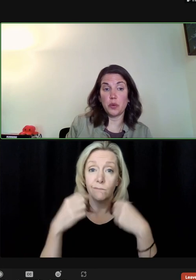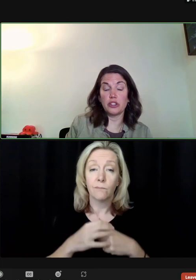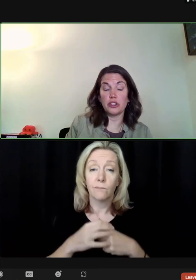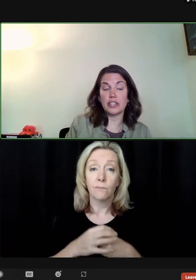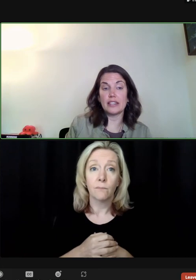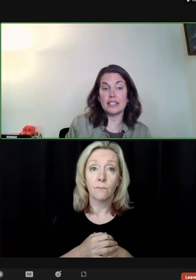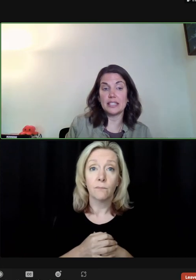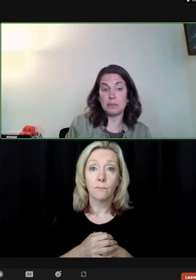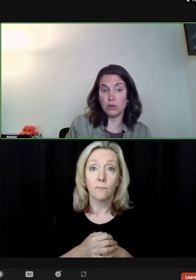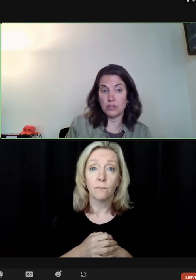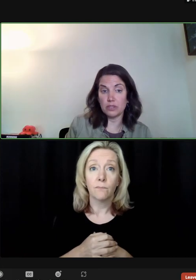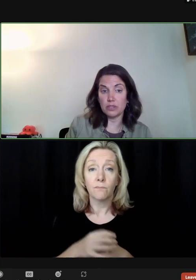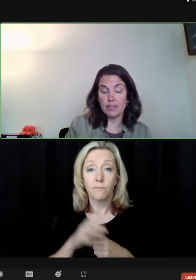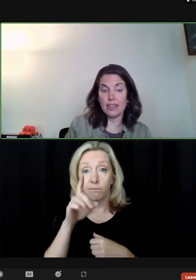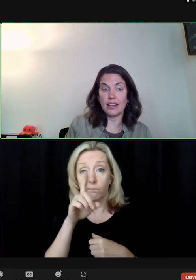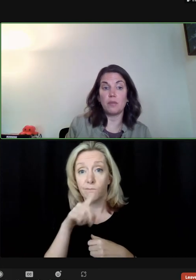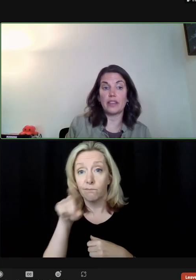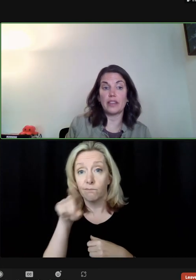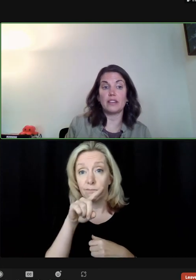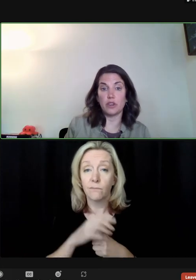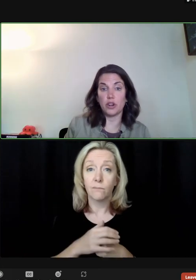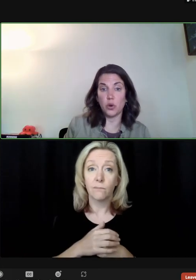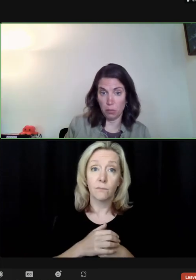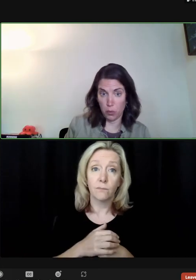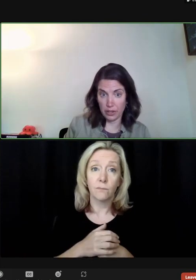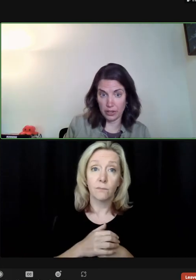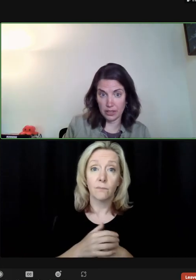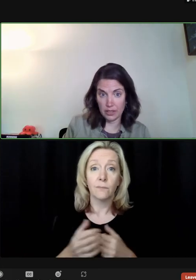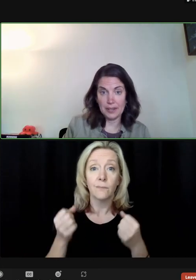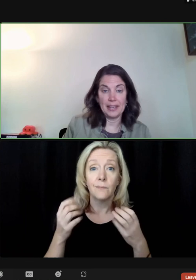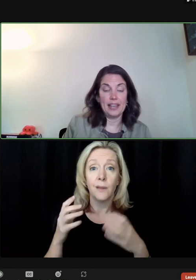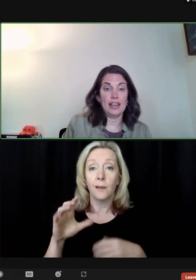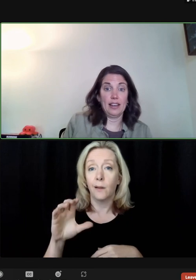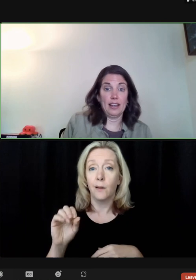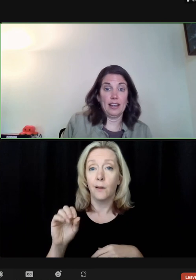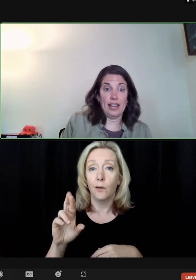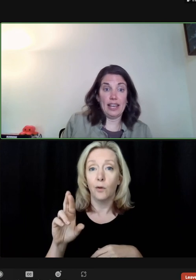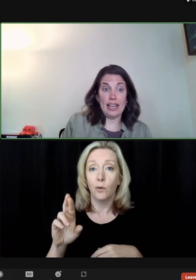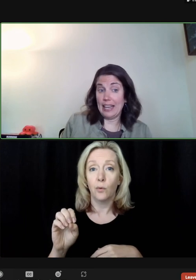I don't, you know, when we're looking at these symbols that come with a lot of our core boards,